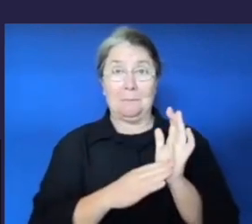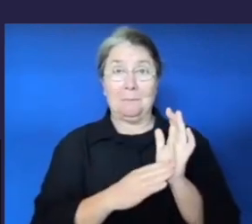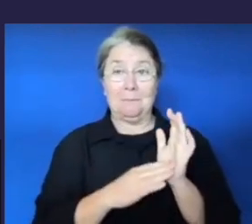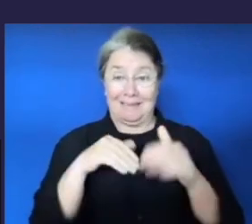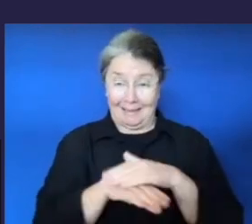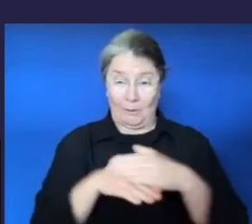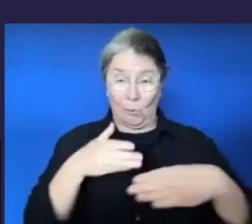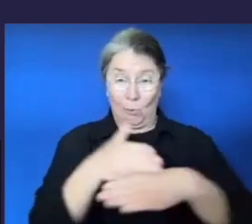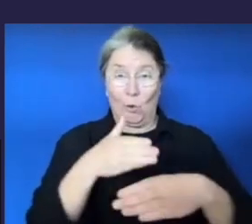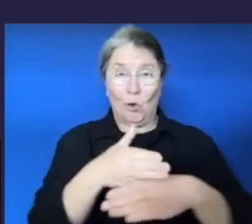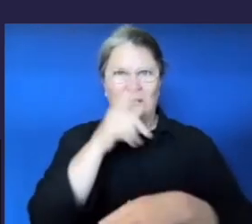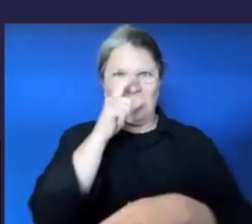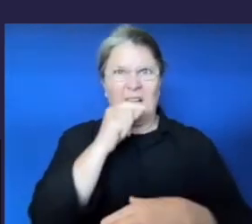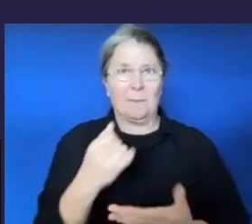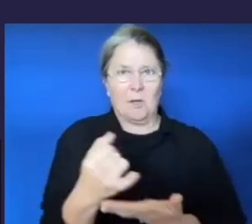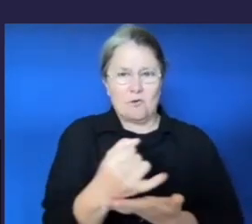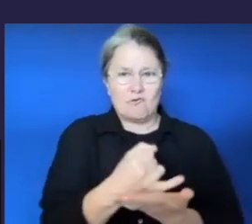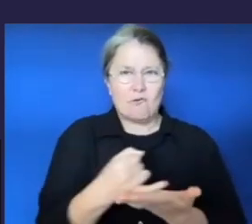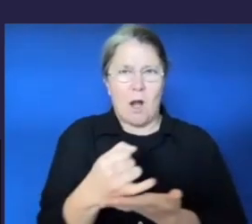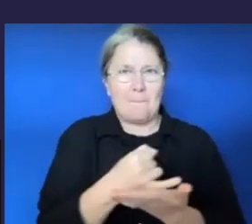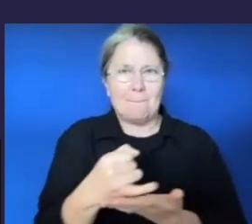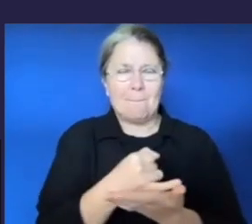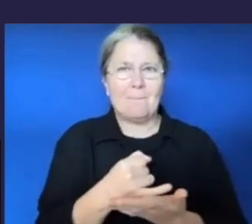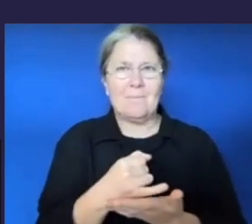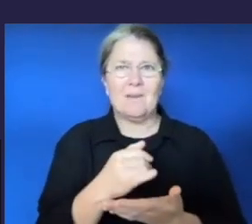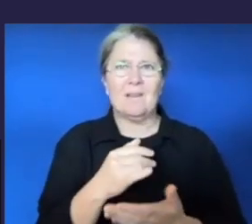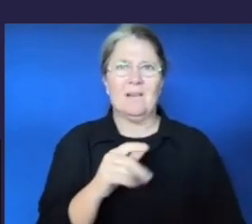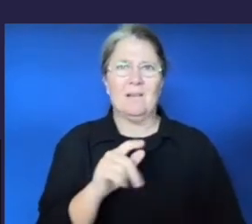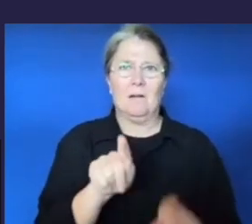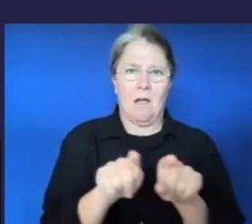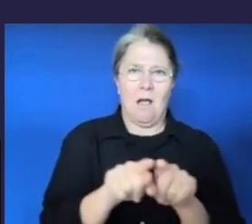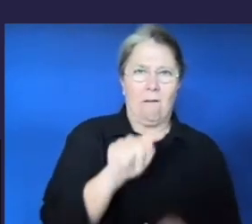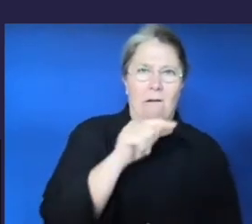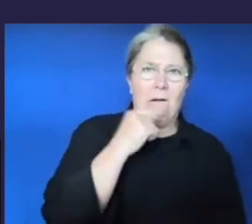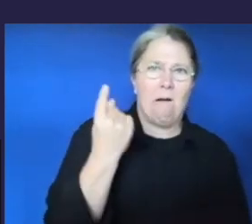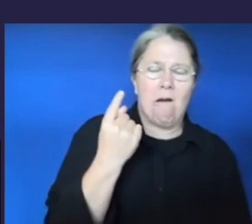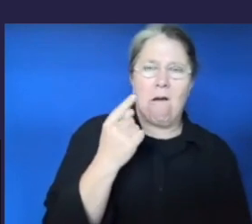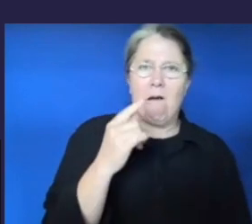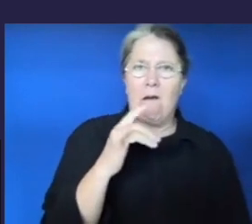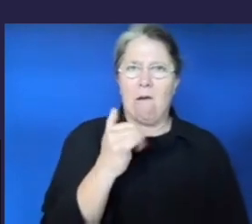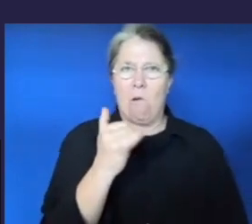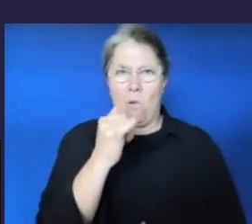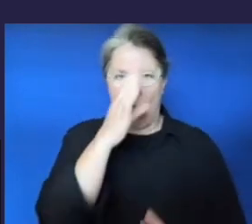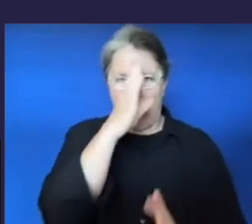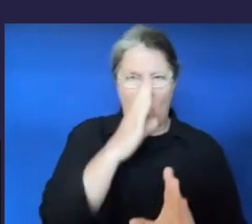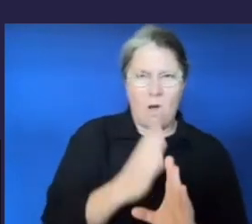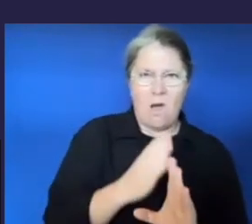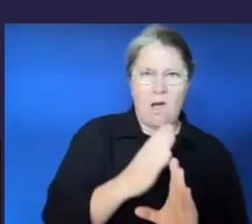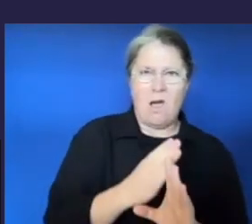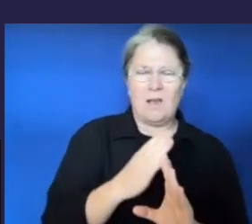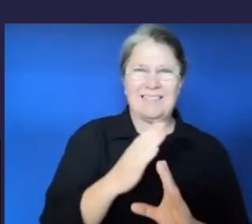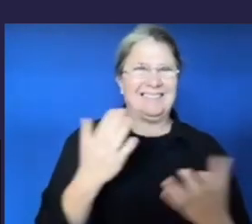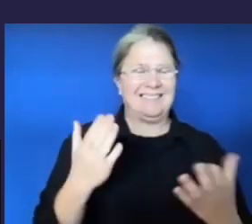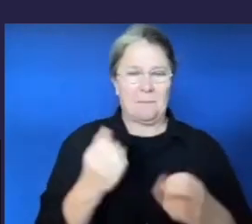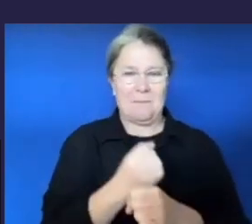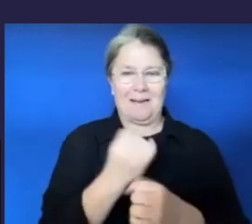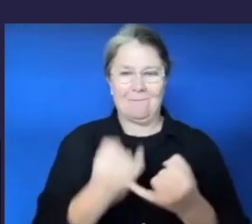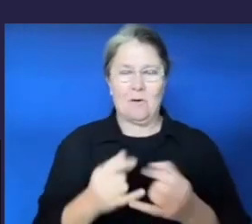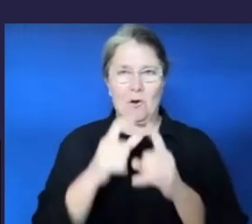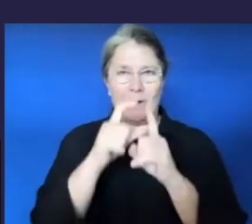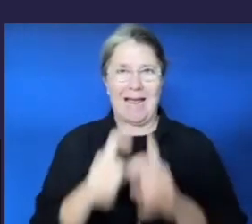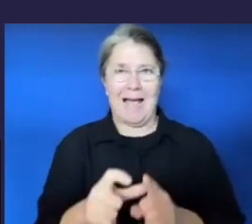discussing unauthorized customs or lie about them or carefully hide them from view makes it particularly difficult for an employment consultant to grapple